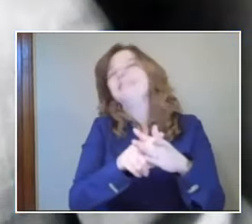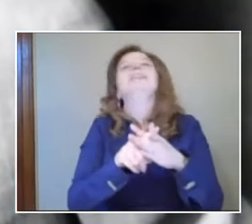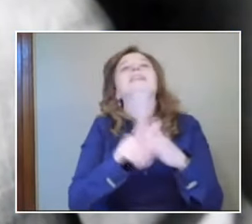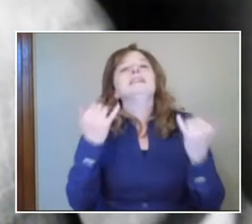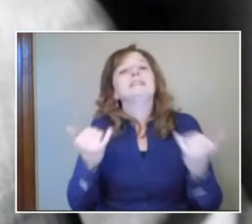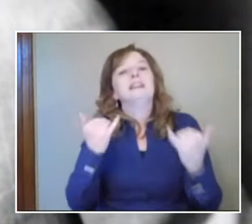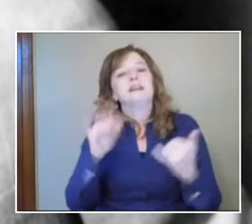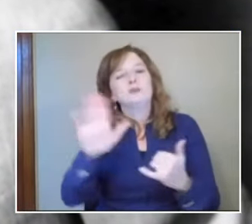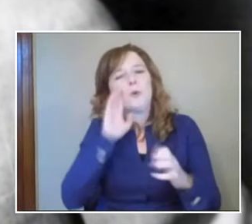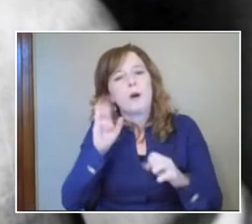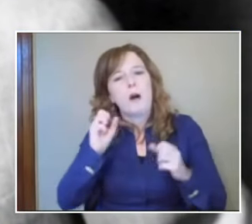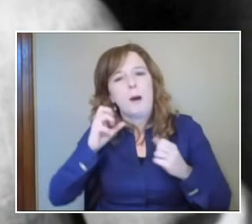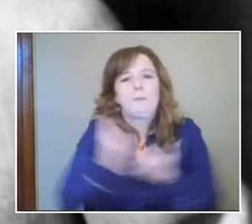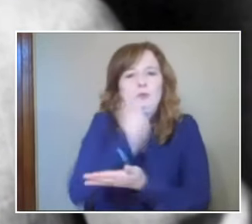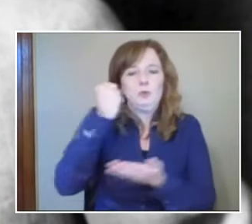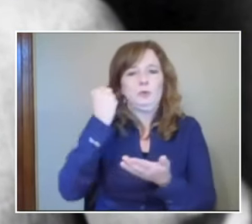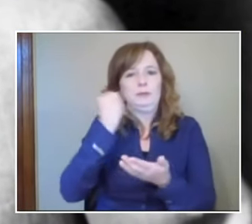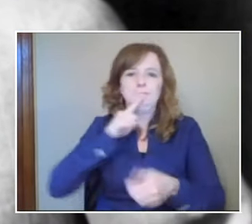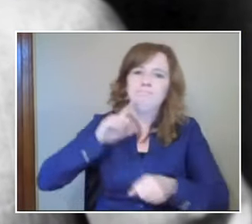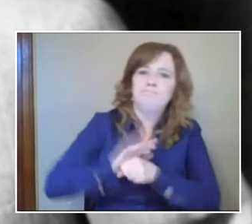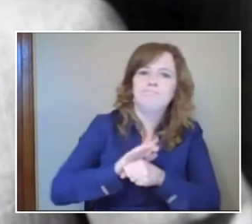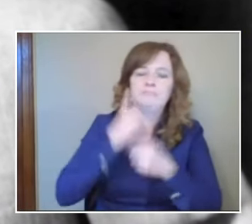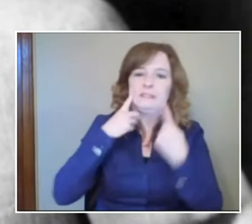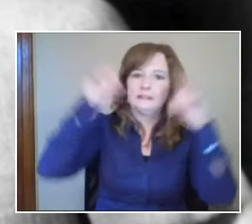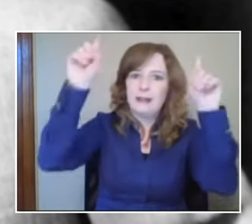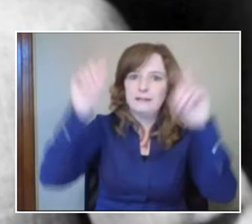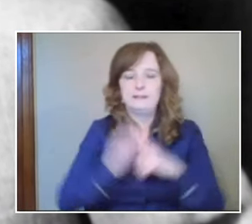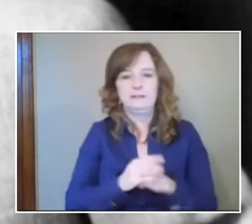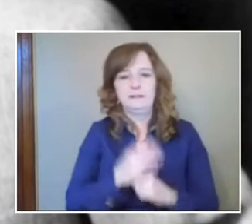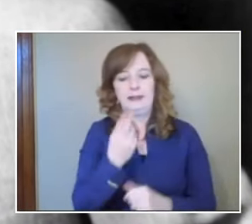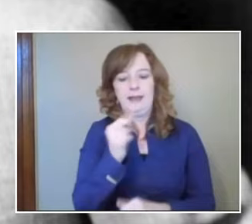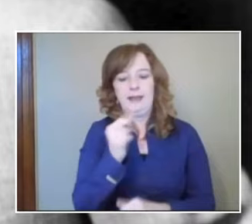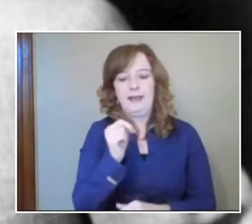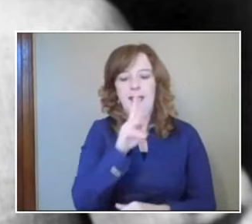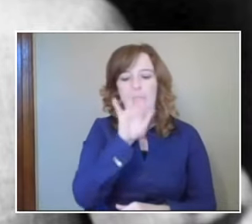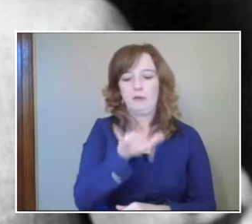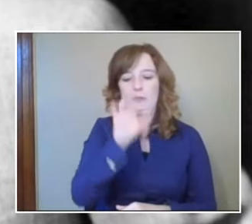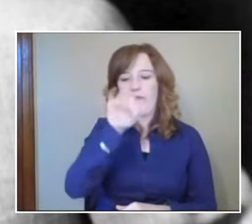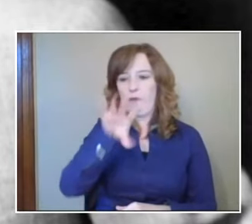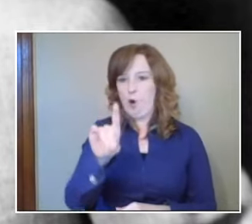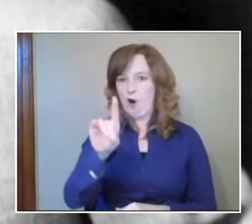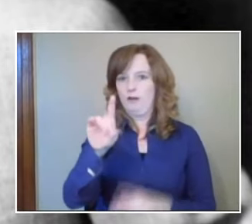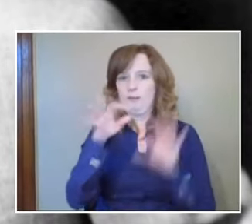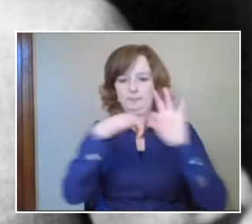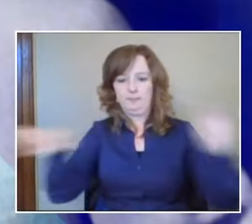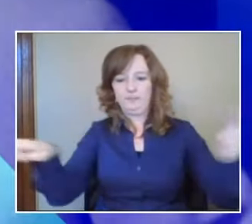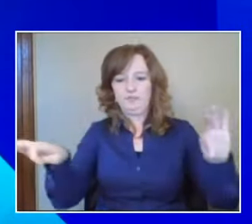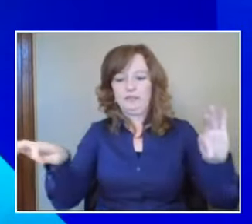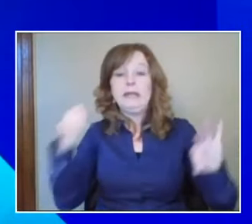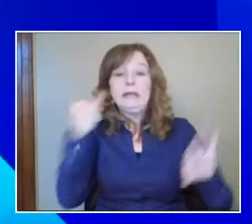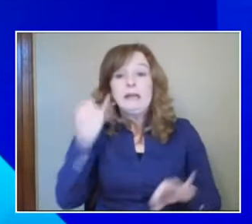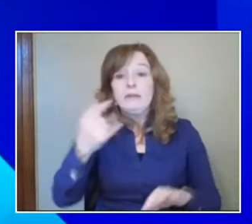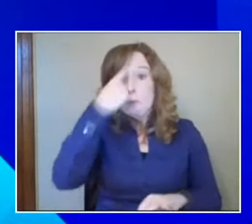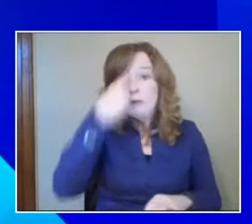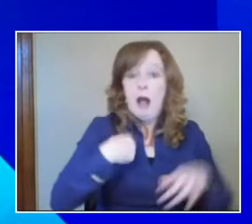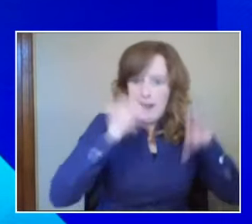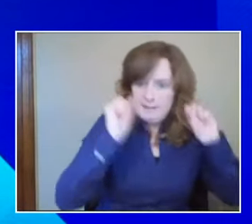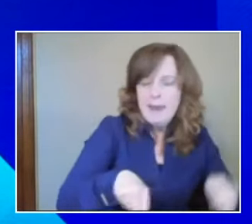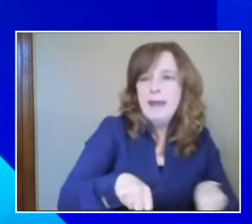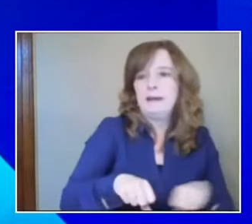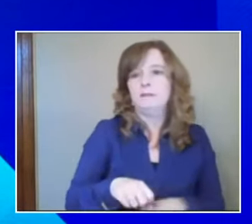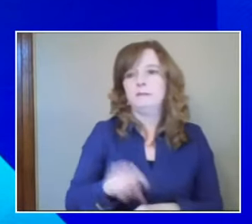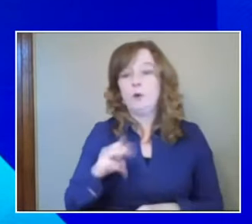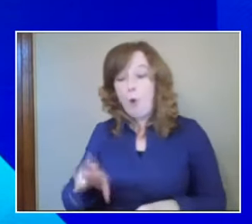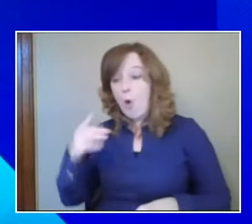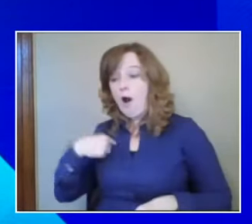success. Henry Ford once said, "Whether you think you can or think you can't, you're right." I think you